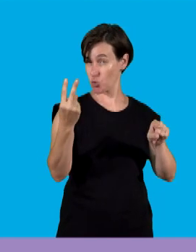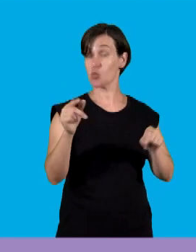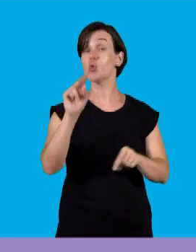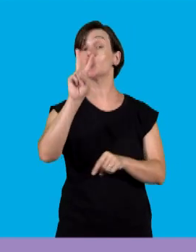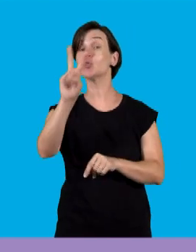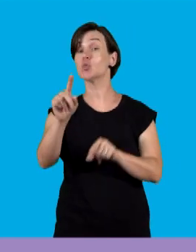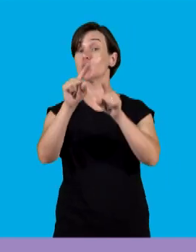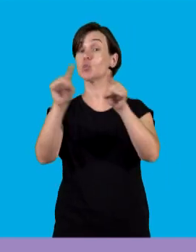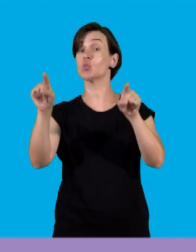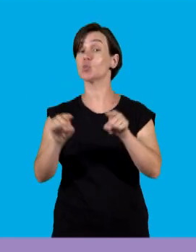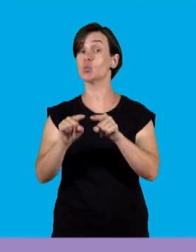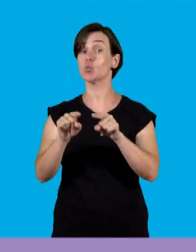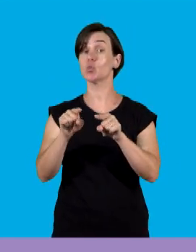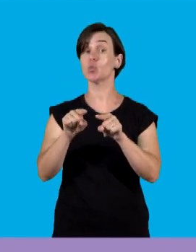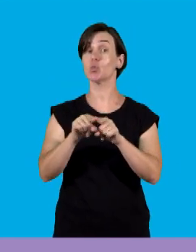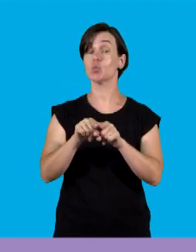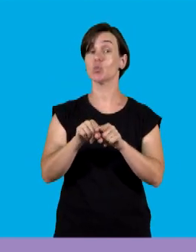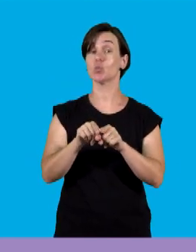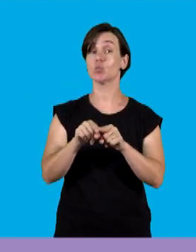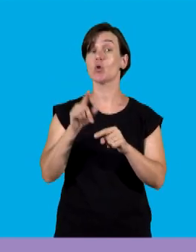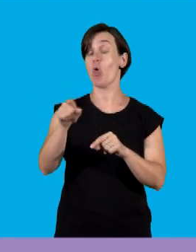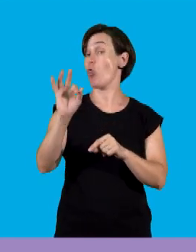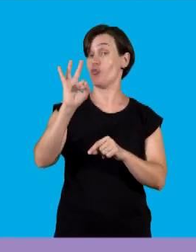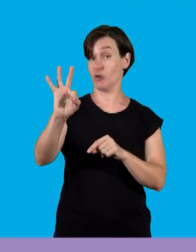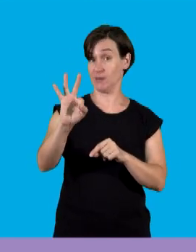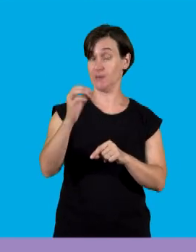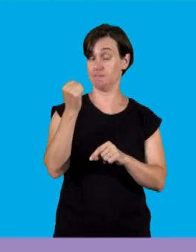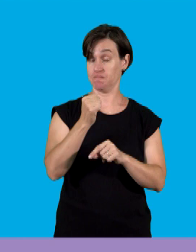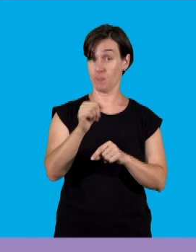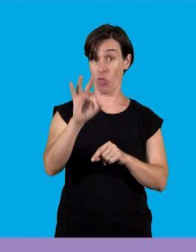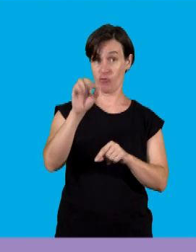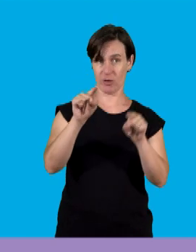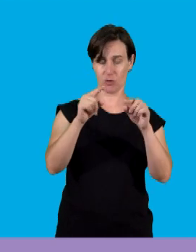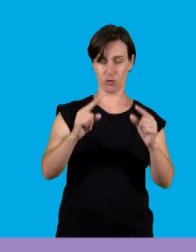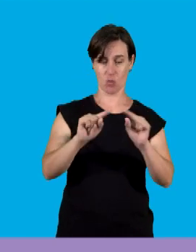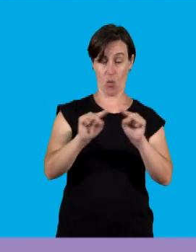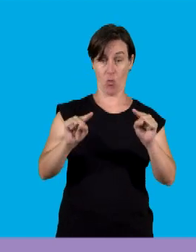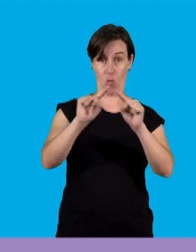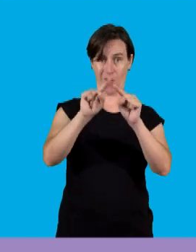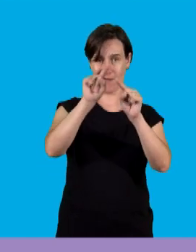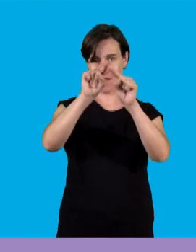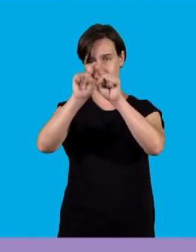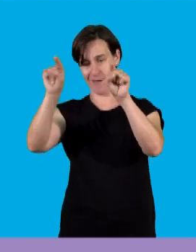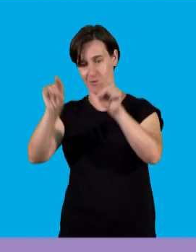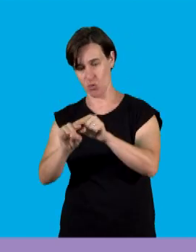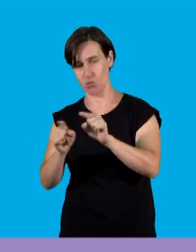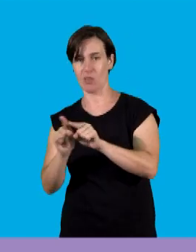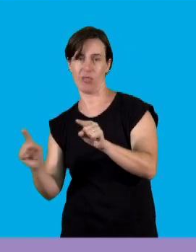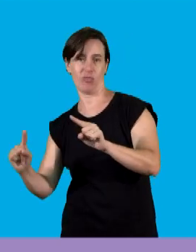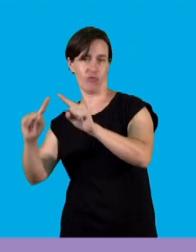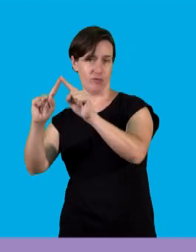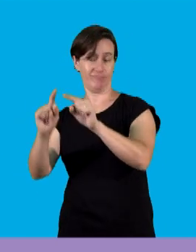have the next figure that has 3 triangles. So that is 1 and 2 and